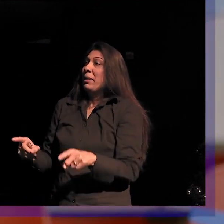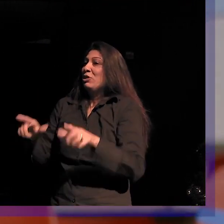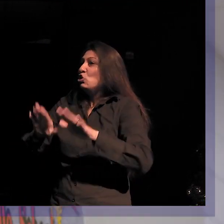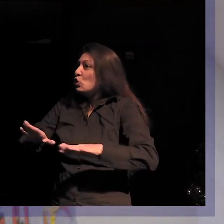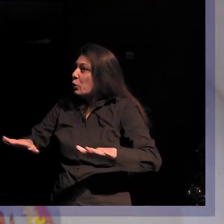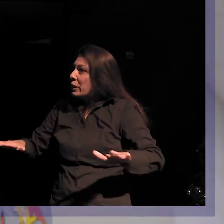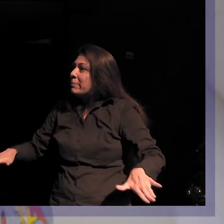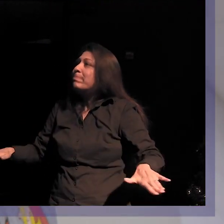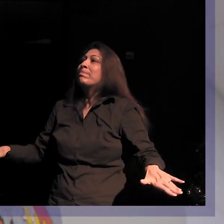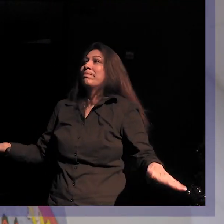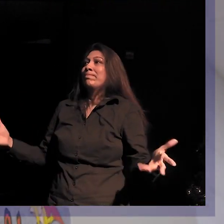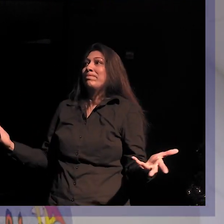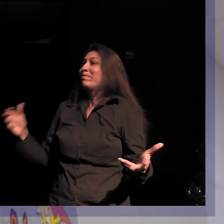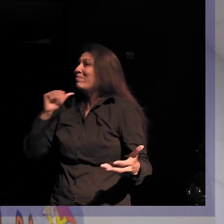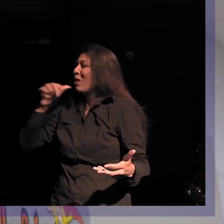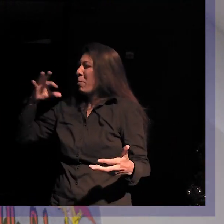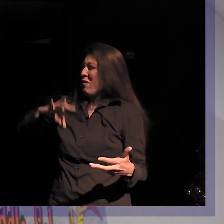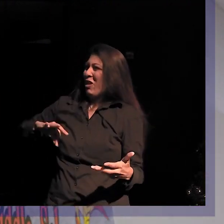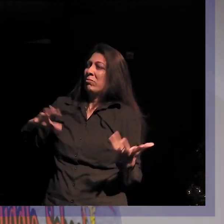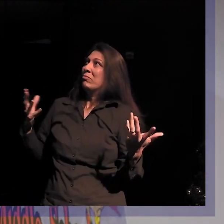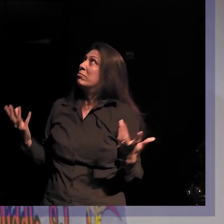children.